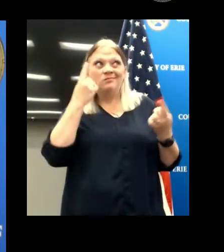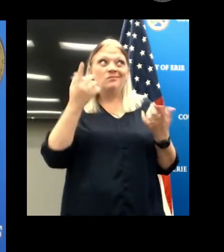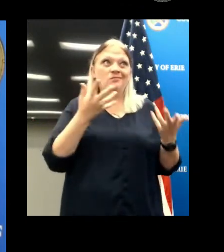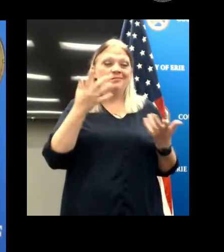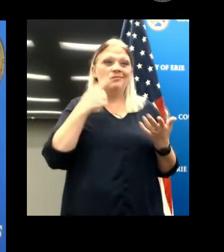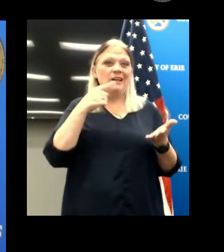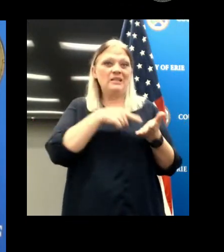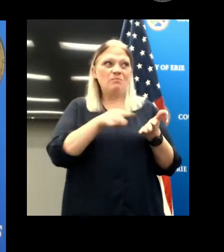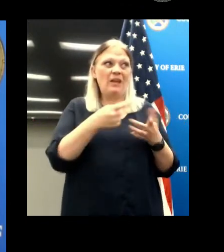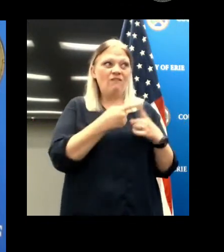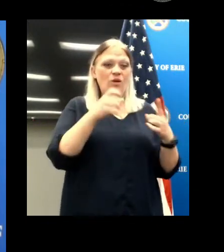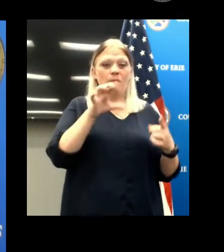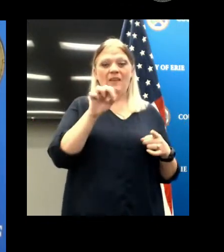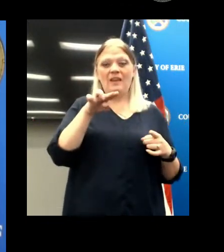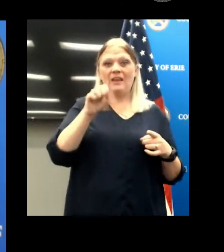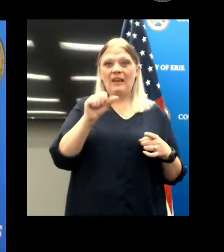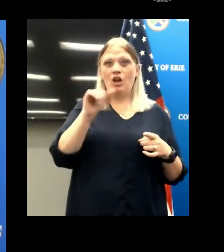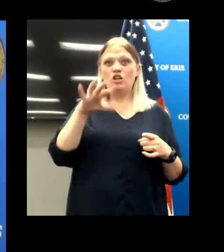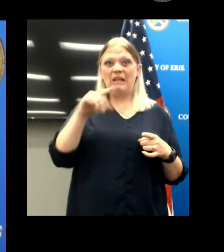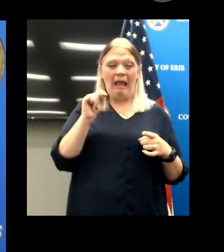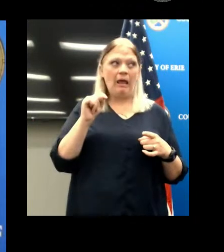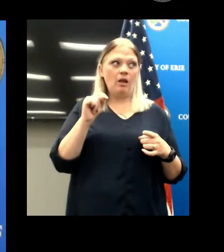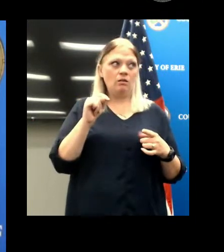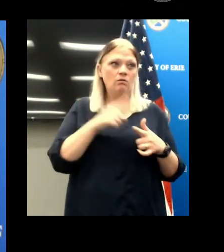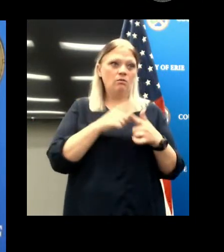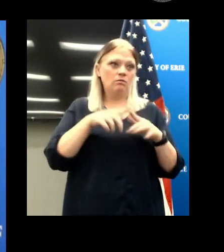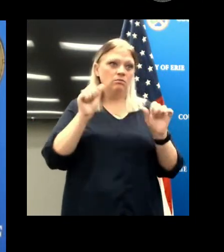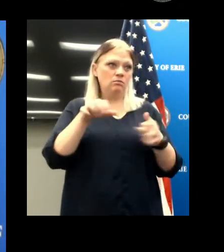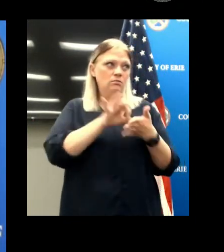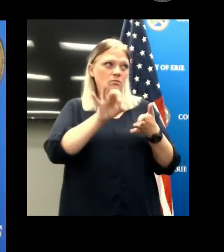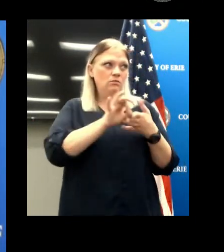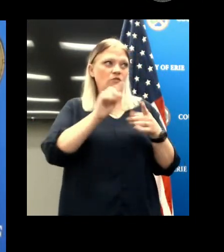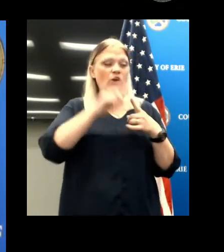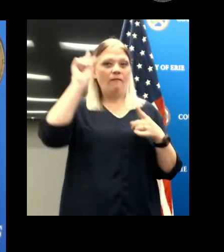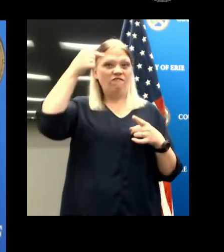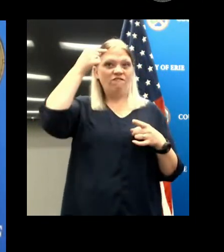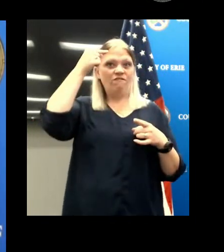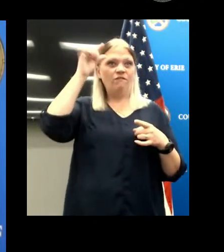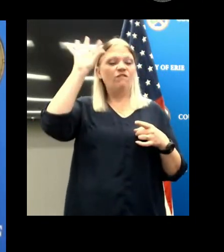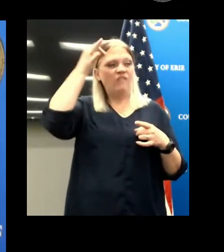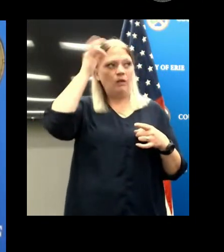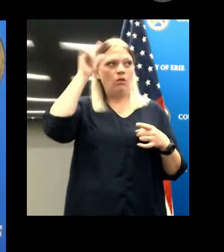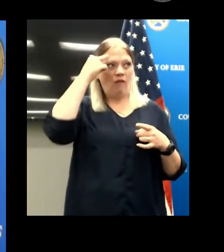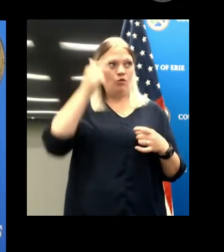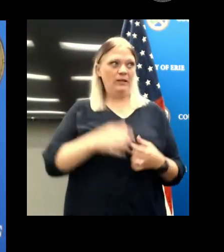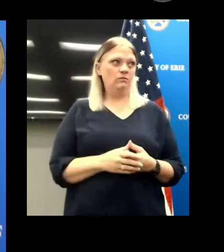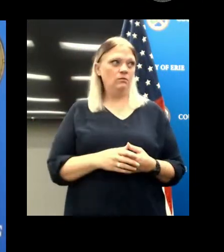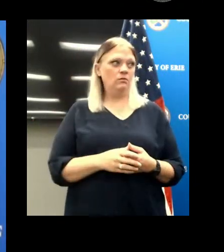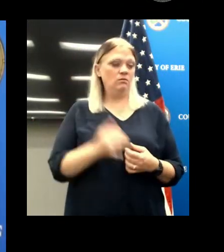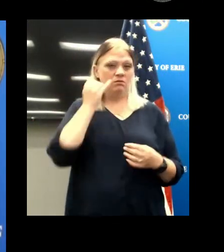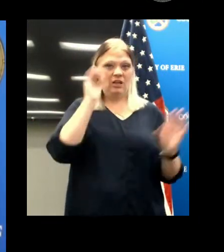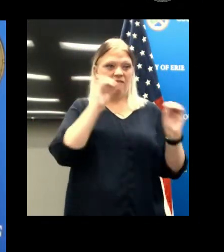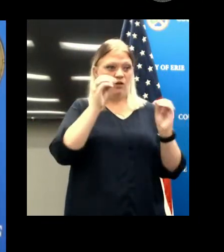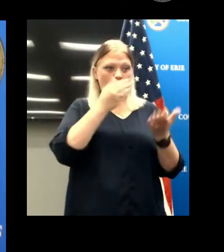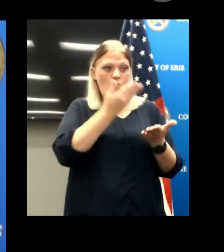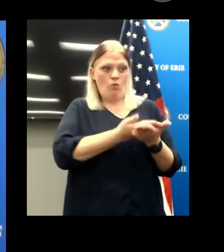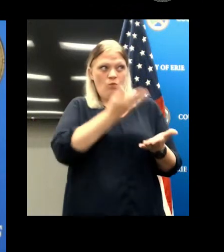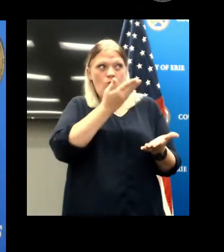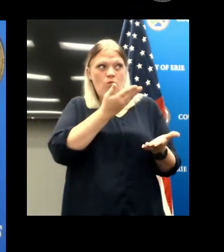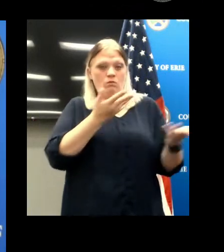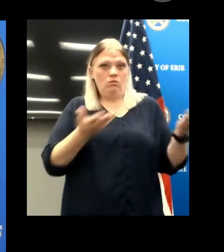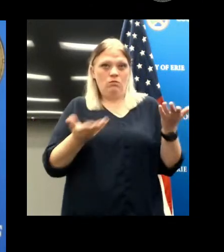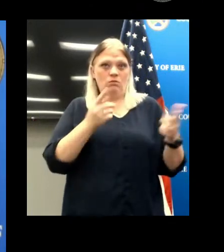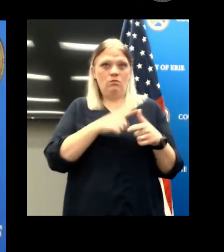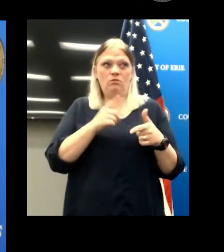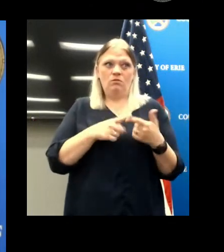being paid for by the CARES Act, subject to potential audits by the federal government. So if there's no documentation to prove it, then